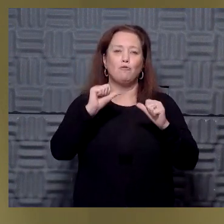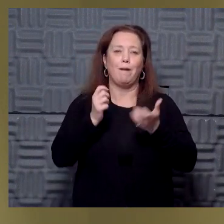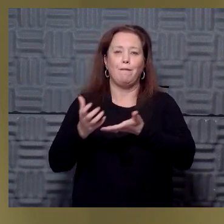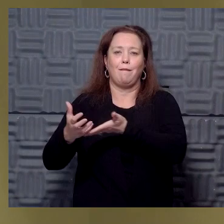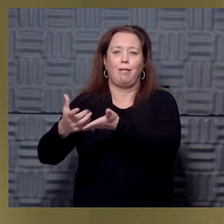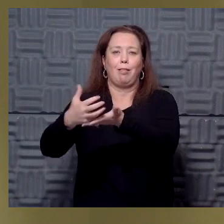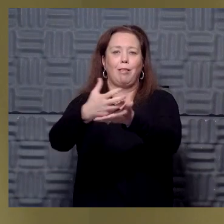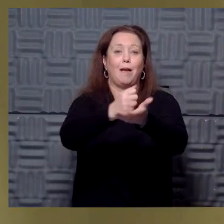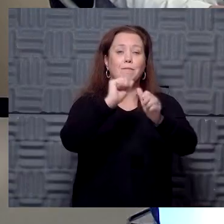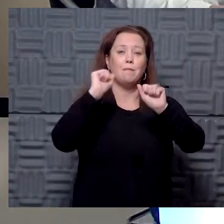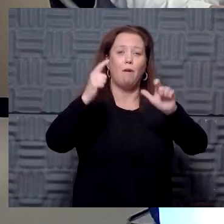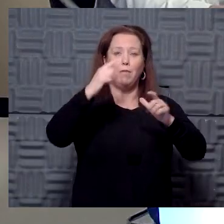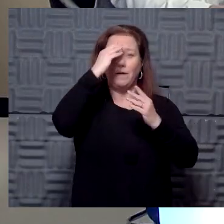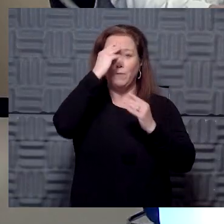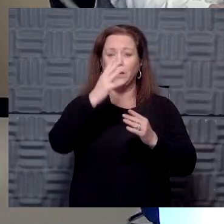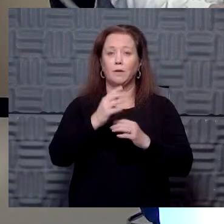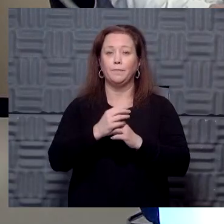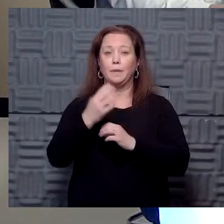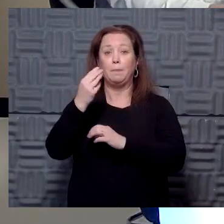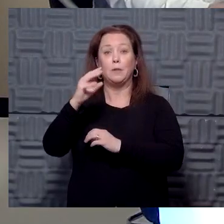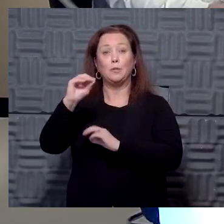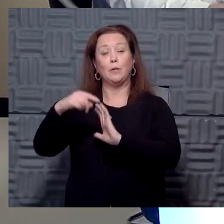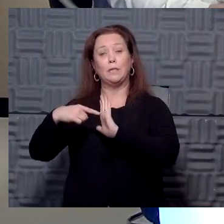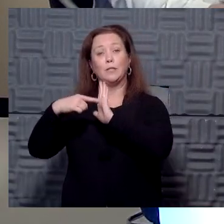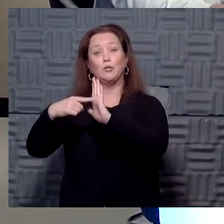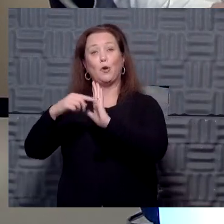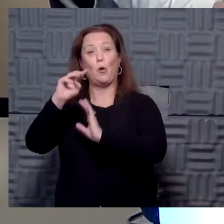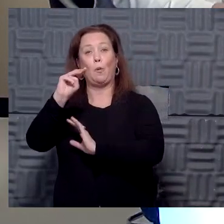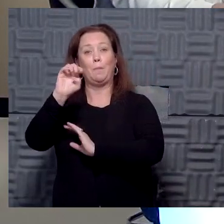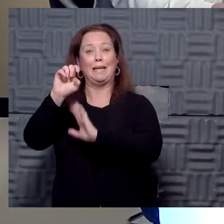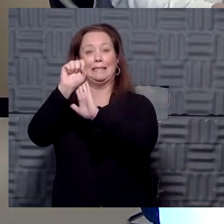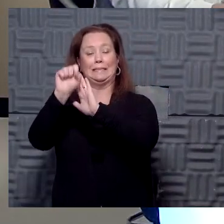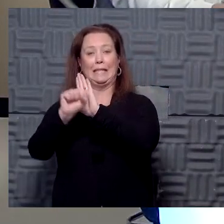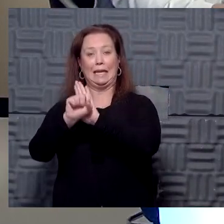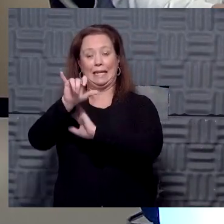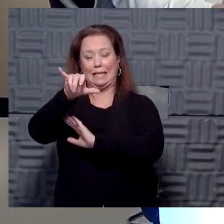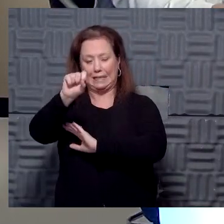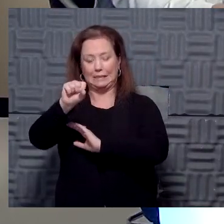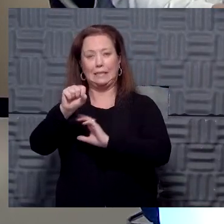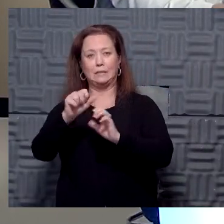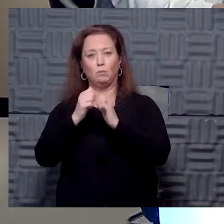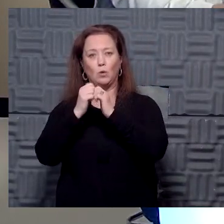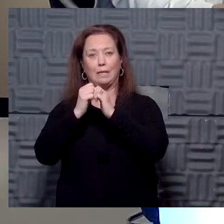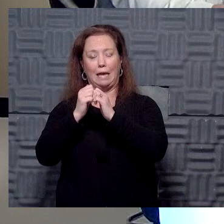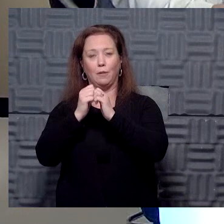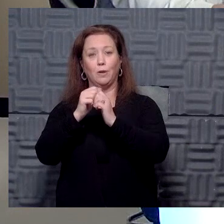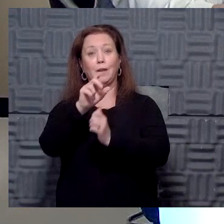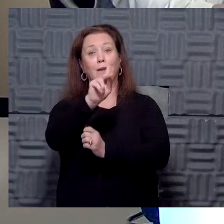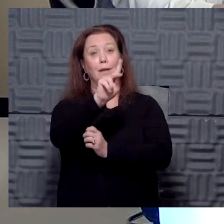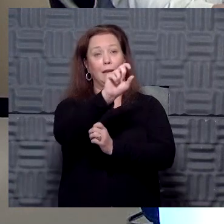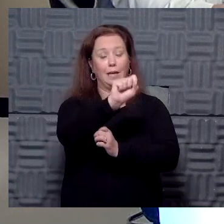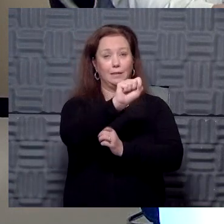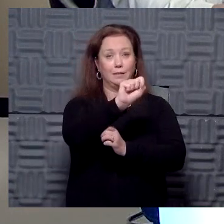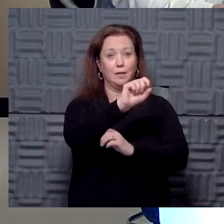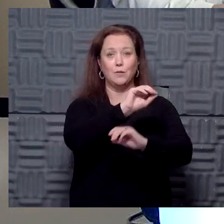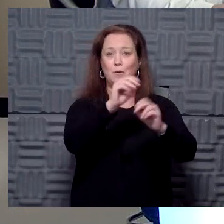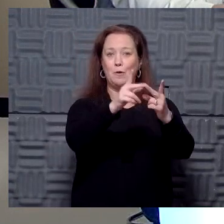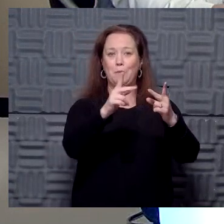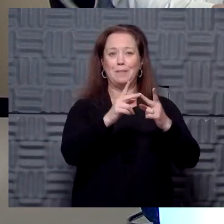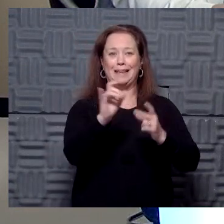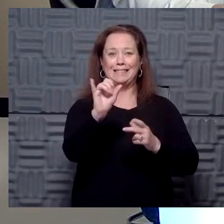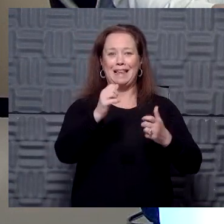information. Missouri's a show me state. Show me. Let's do this. We can do it together. In Kansas, there's no place